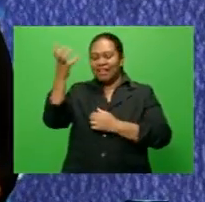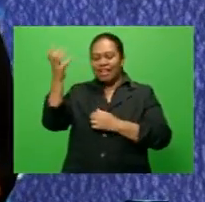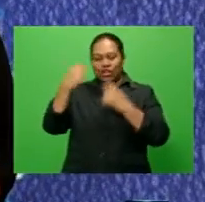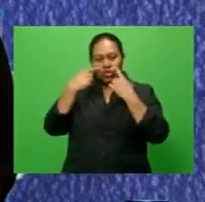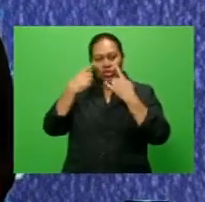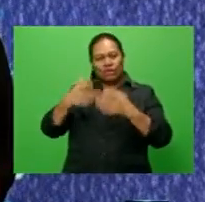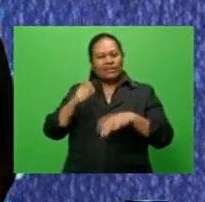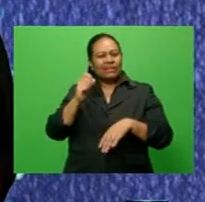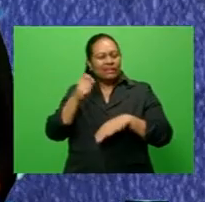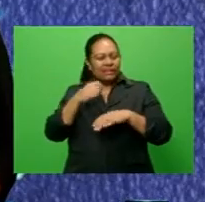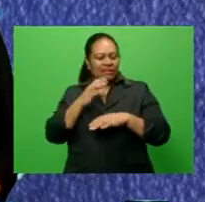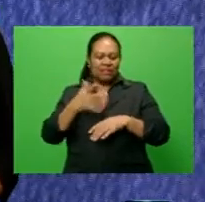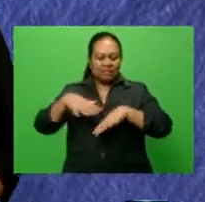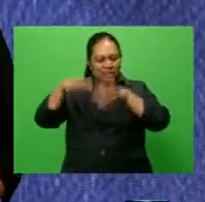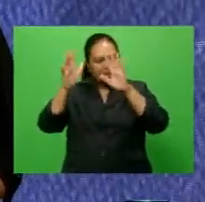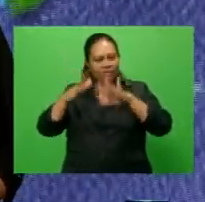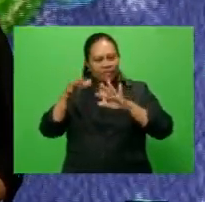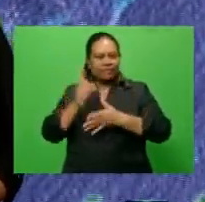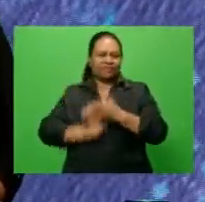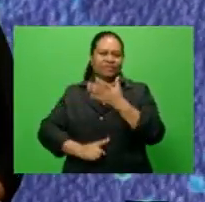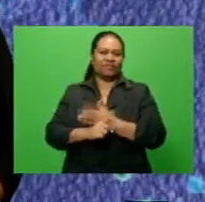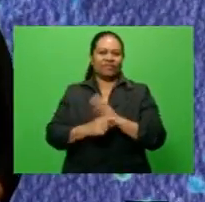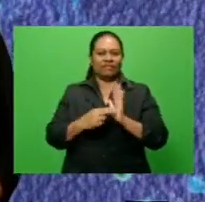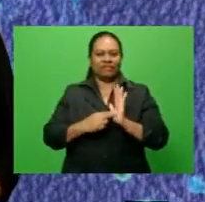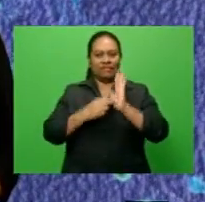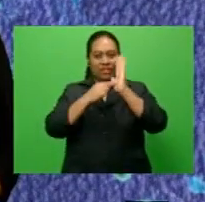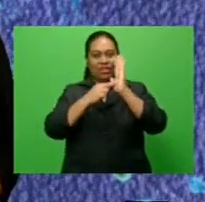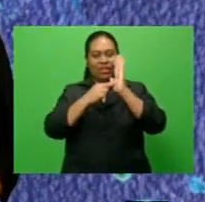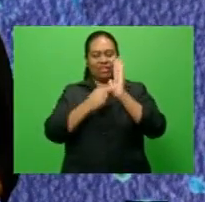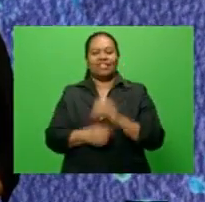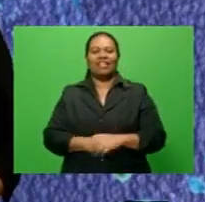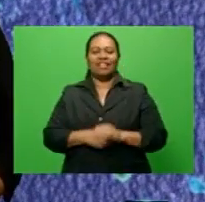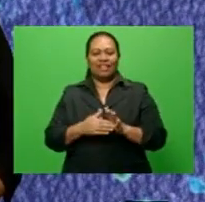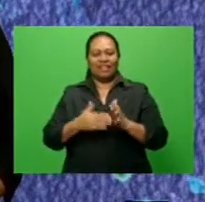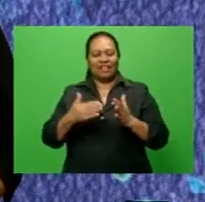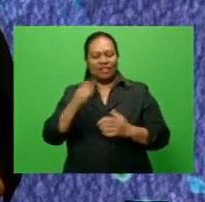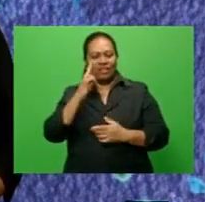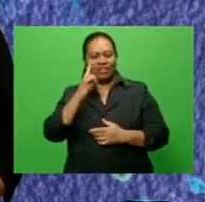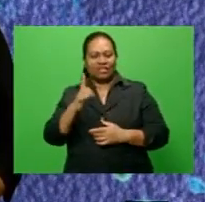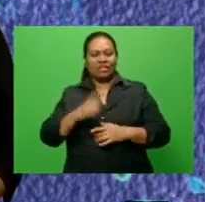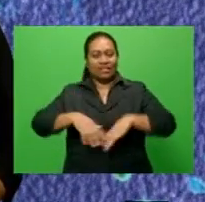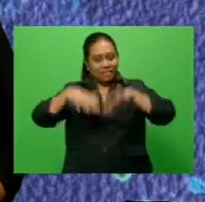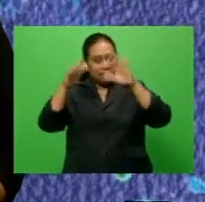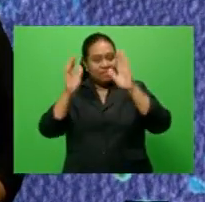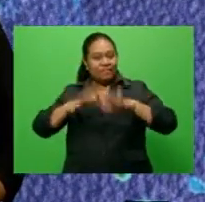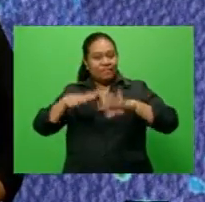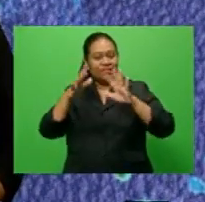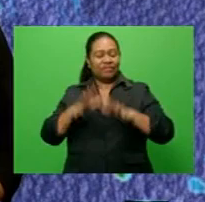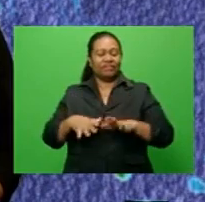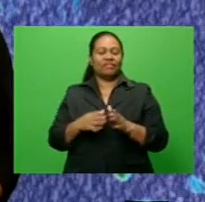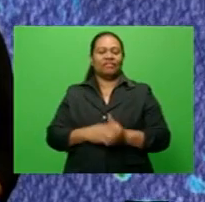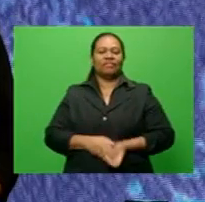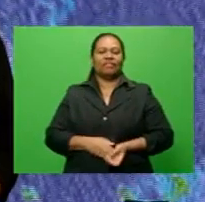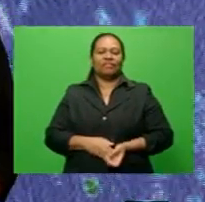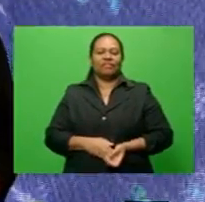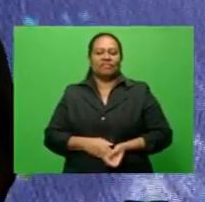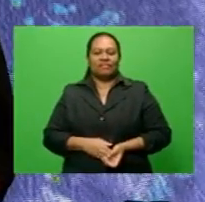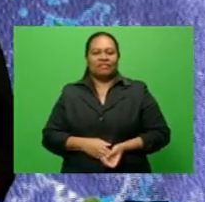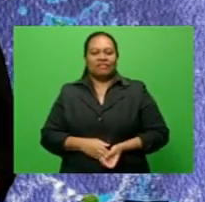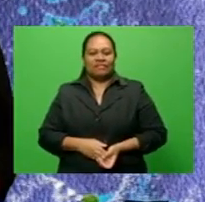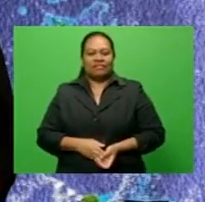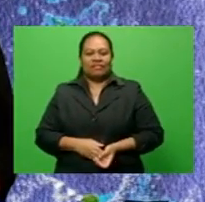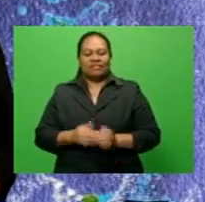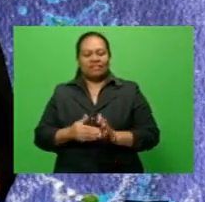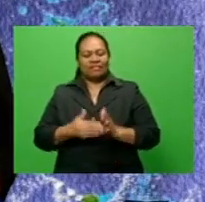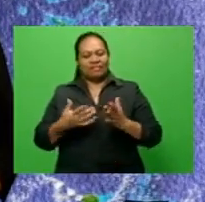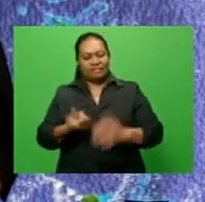showers crossing. And up north, light cloud cover as well. The showers will not be anything major. At